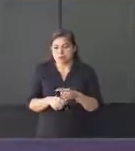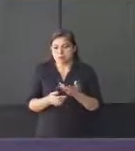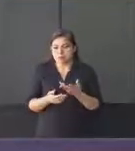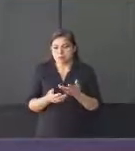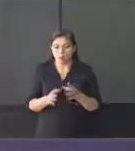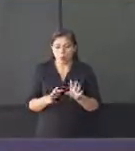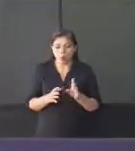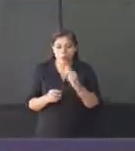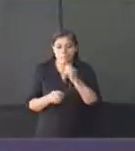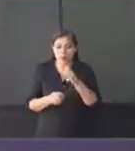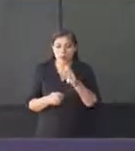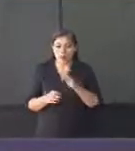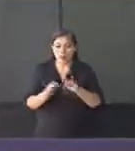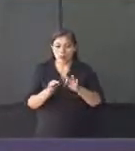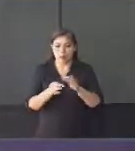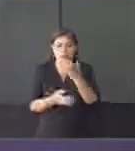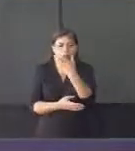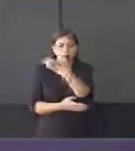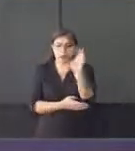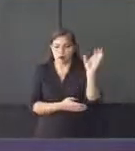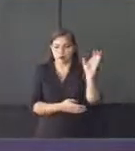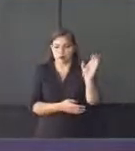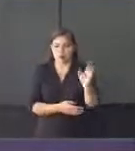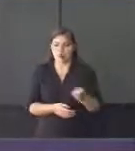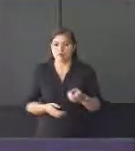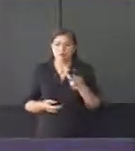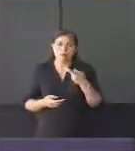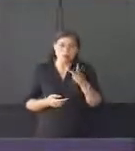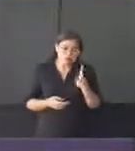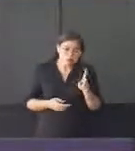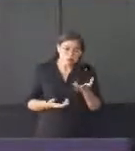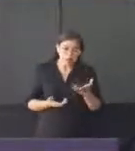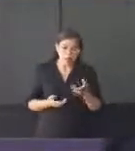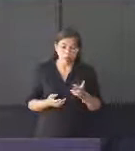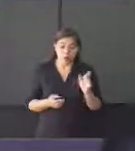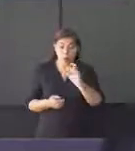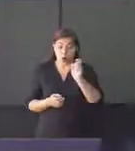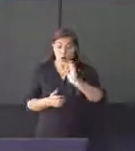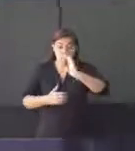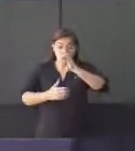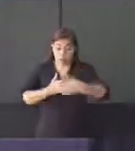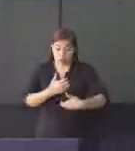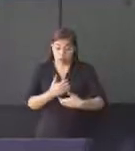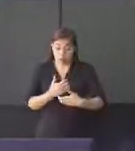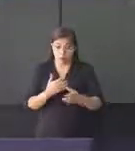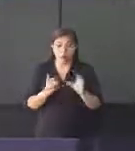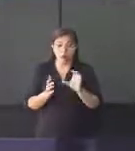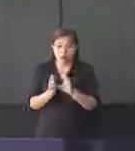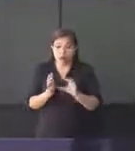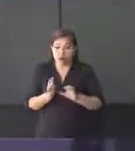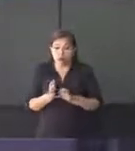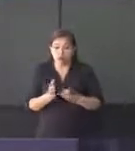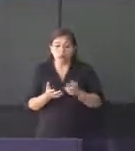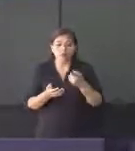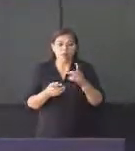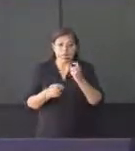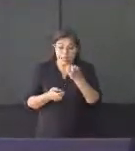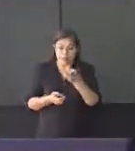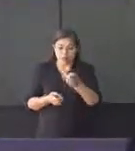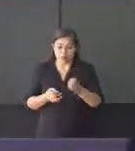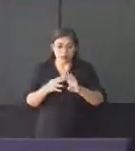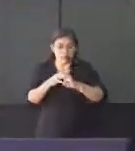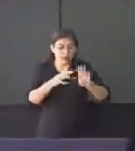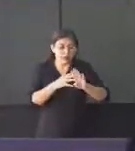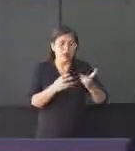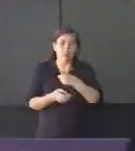work mainly in the agricultural sector. However, once the contract ends, those